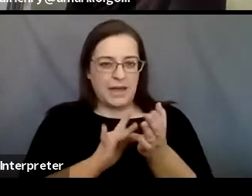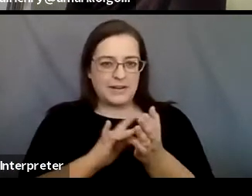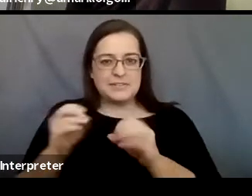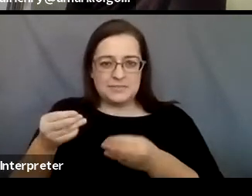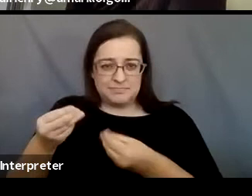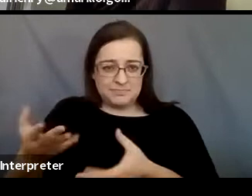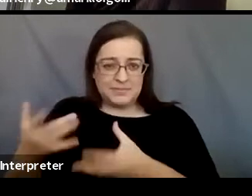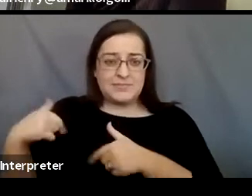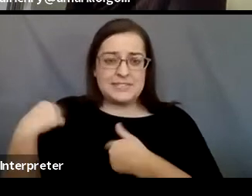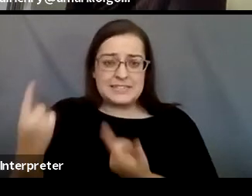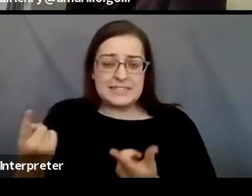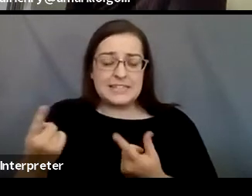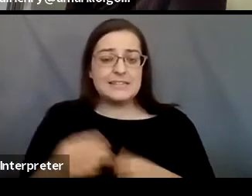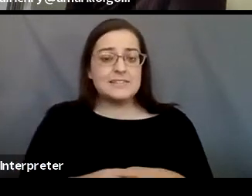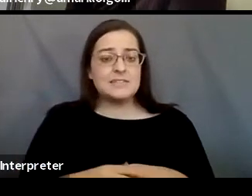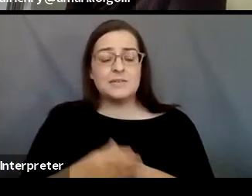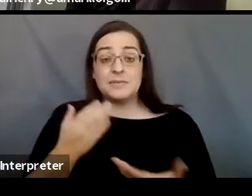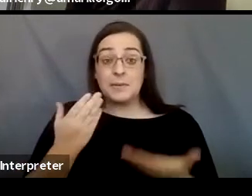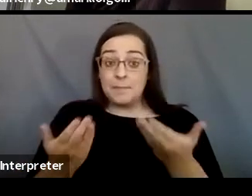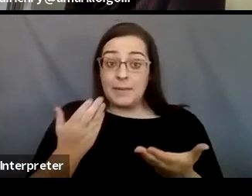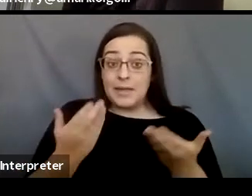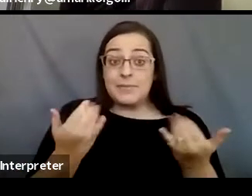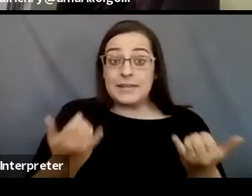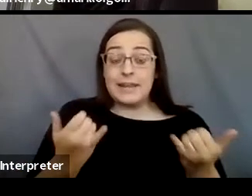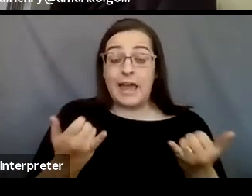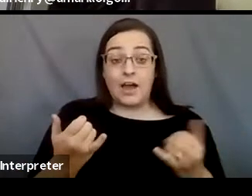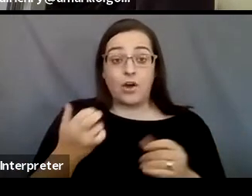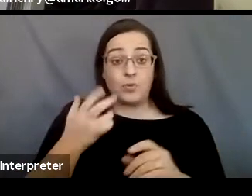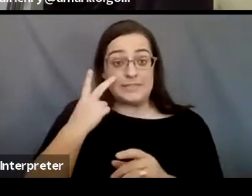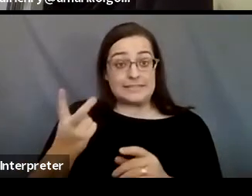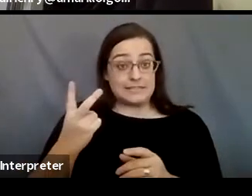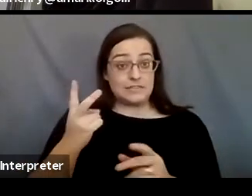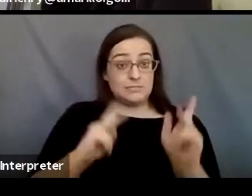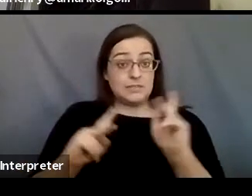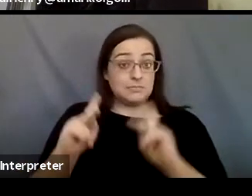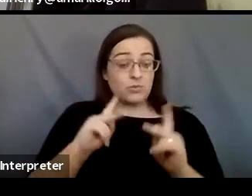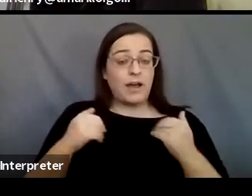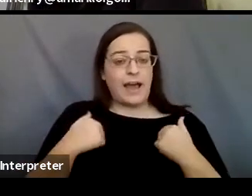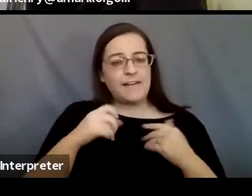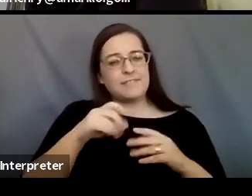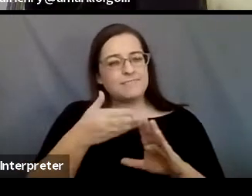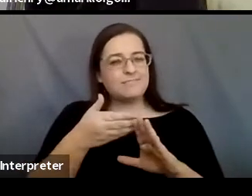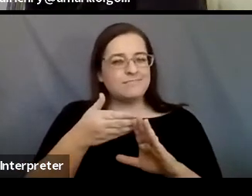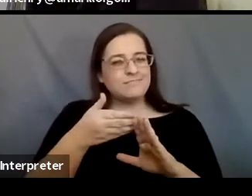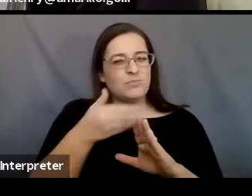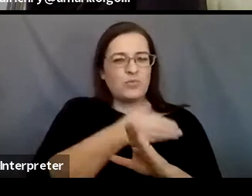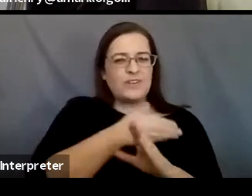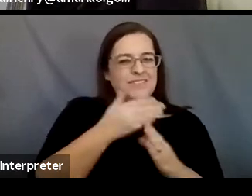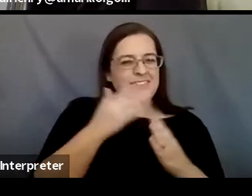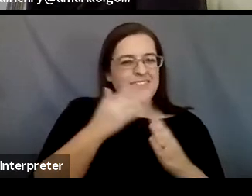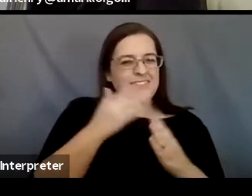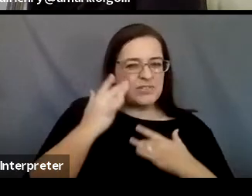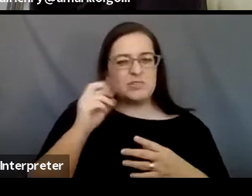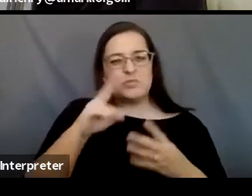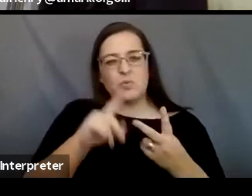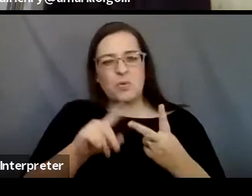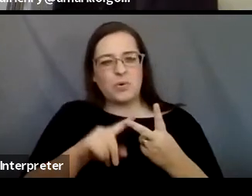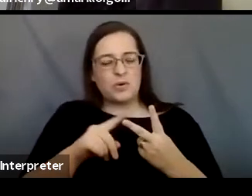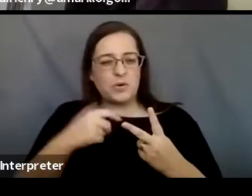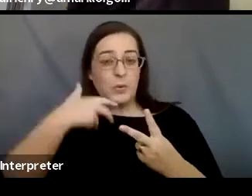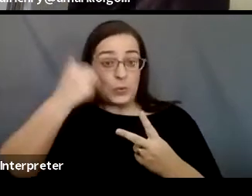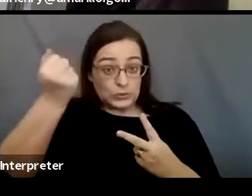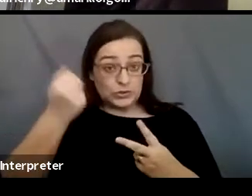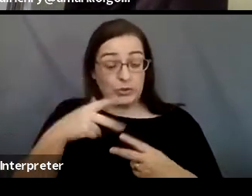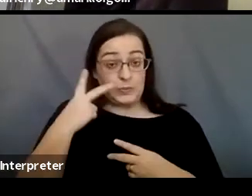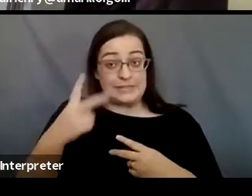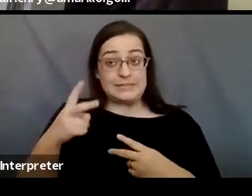be because the disease is affecting people with more comorbidities that are of a more advanced age, that are the greatest risk